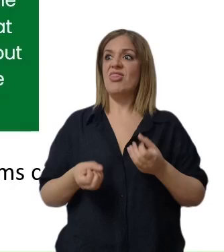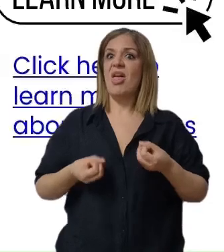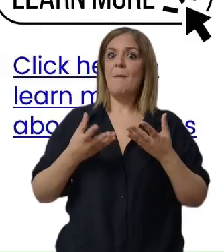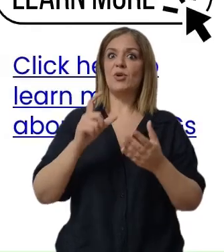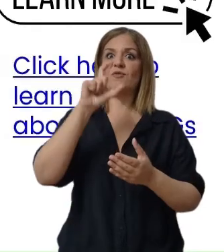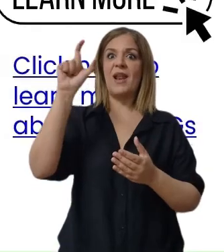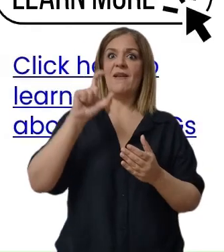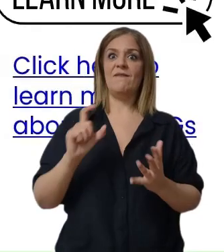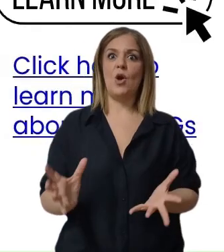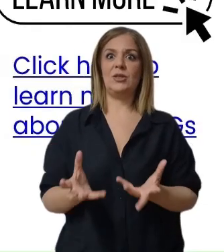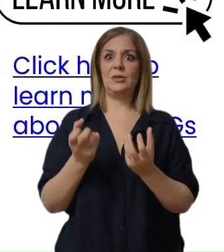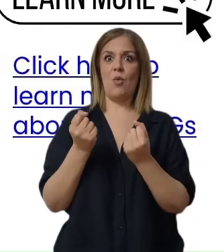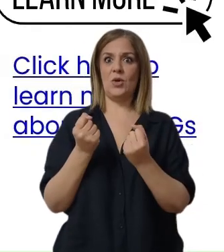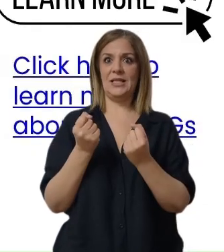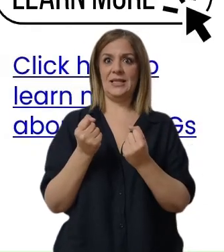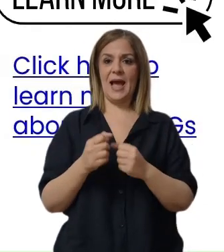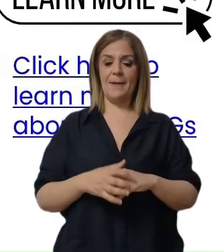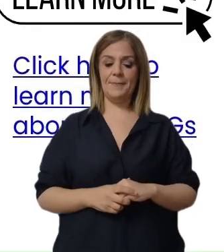example.